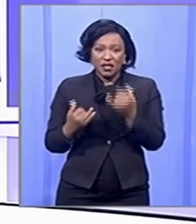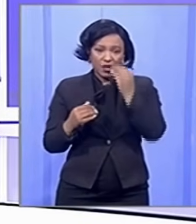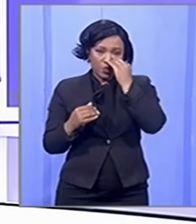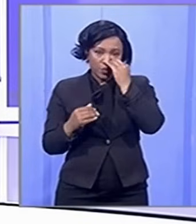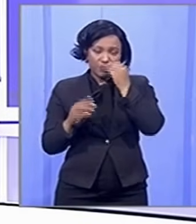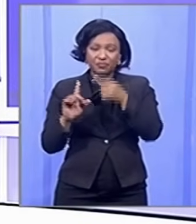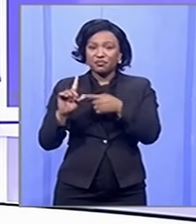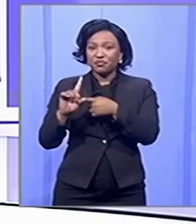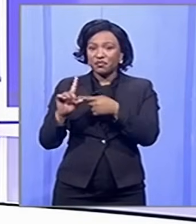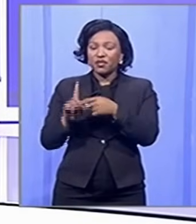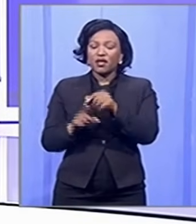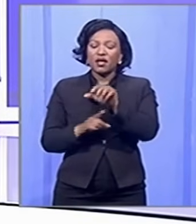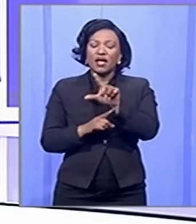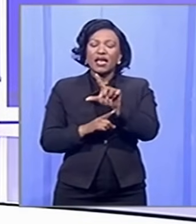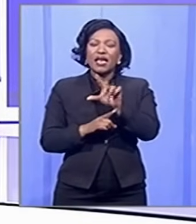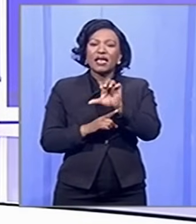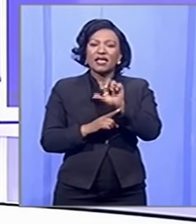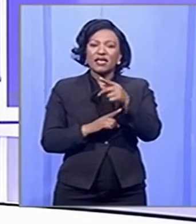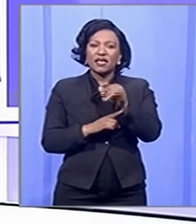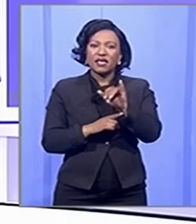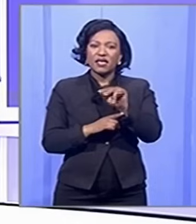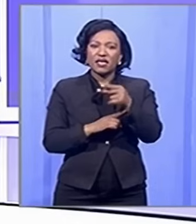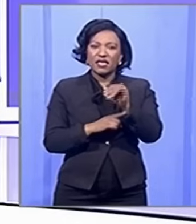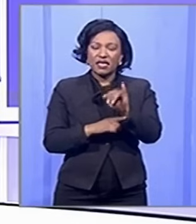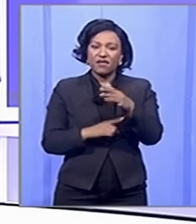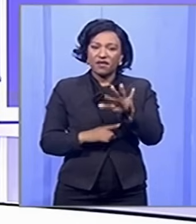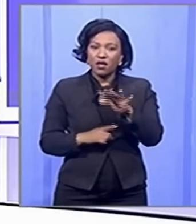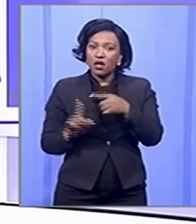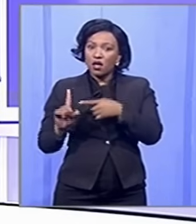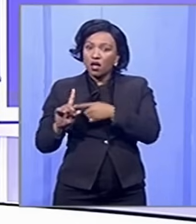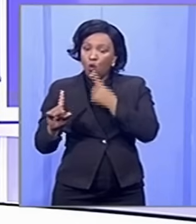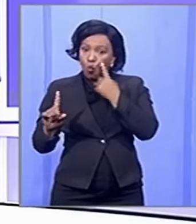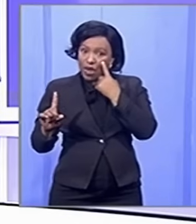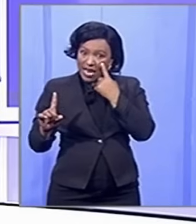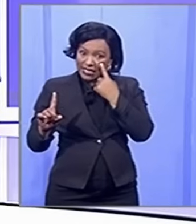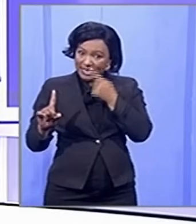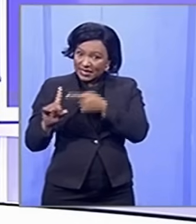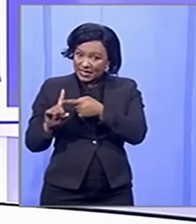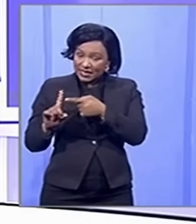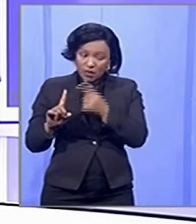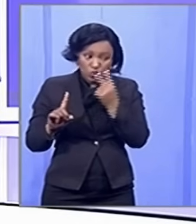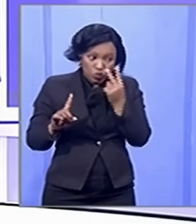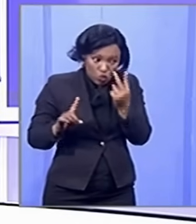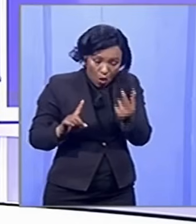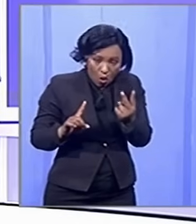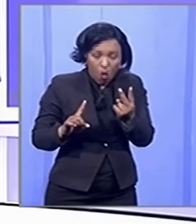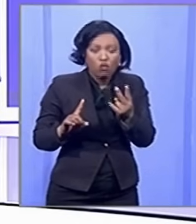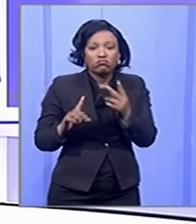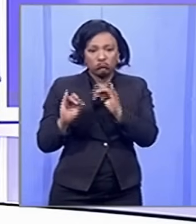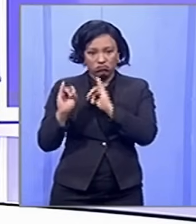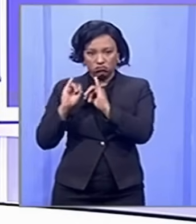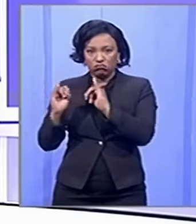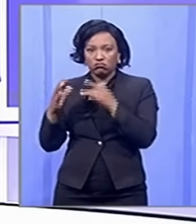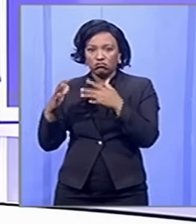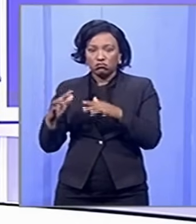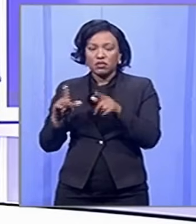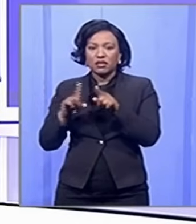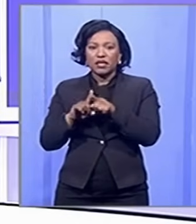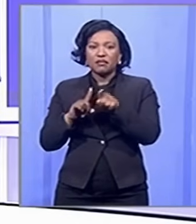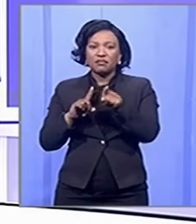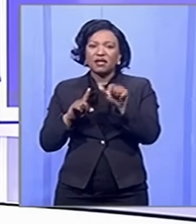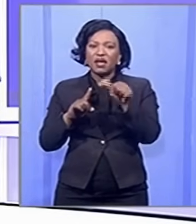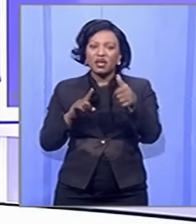sentleng lehihi o boledišane le hlatse yeo e di bonego ka mahlo ga mmogo le molekgotlaphethiši wa polokego